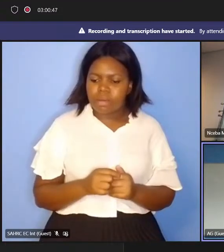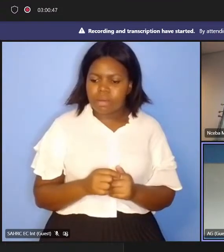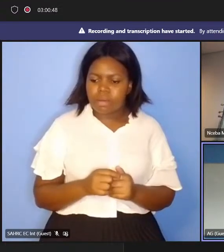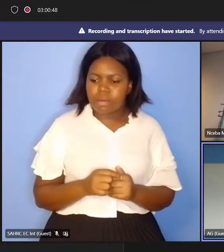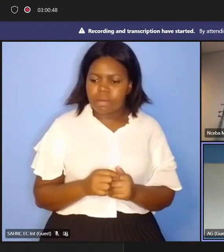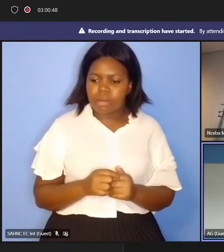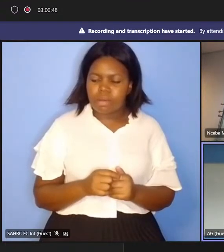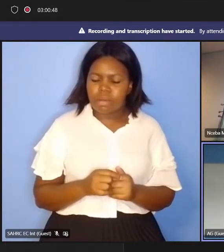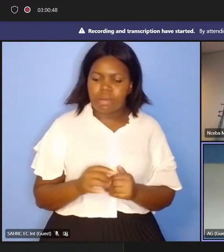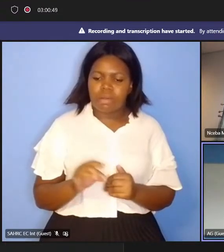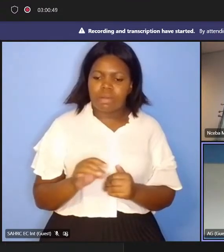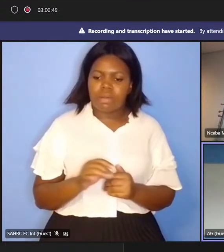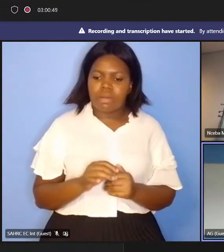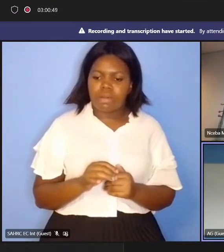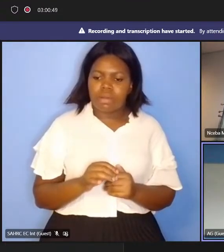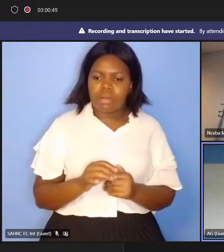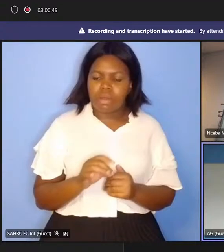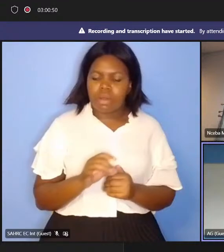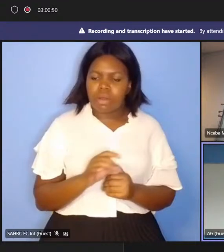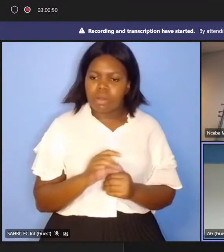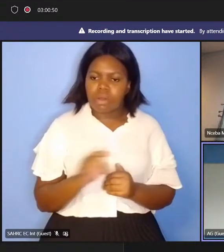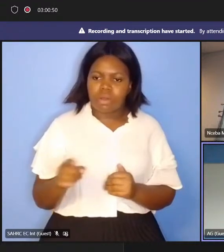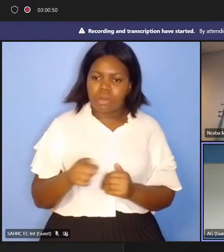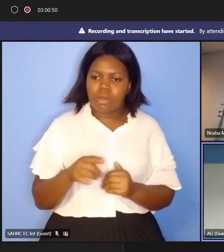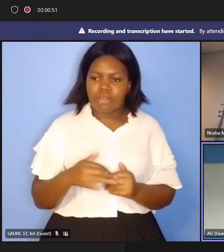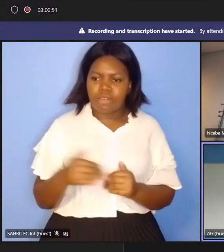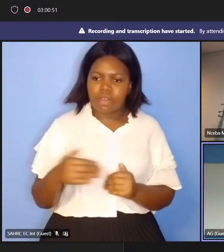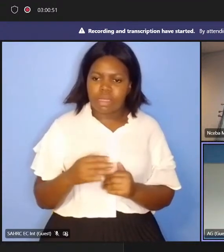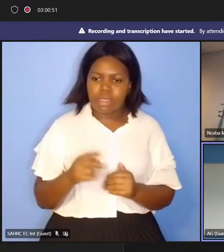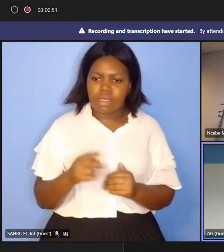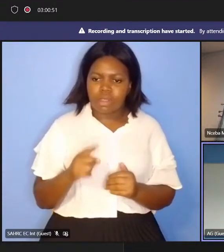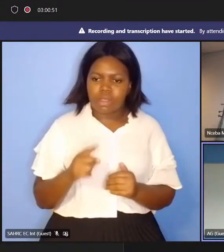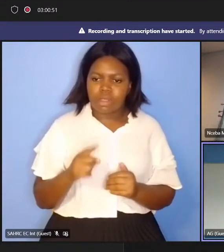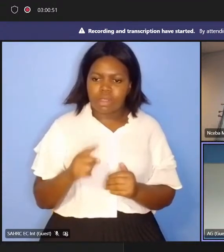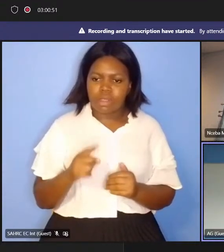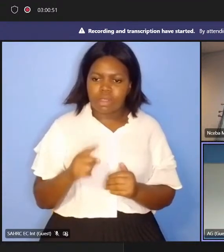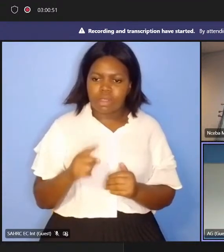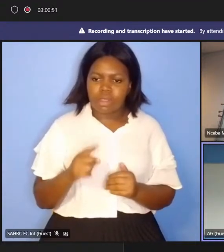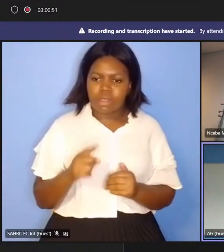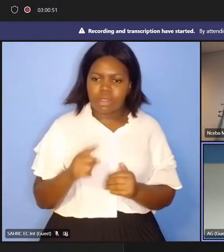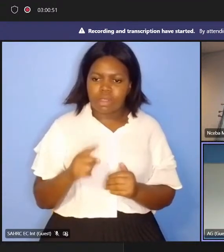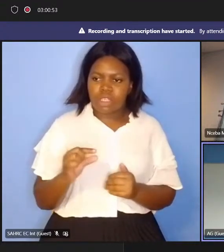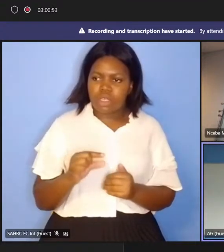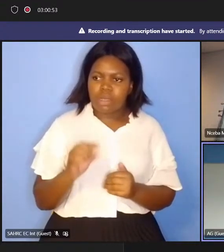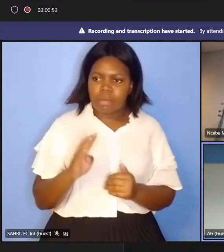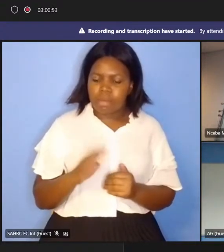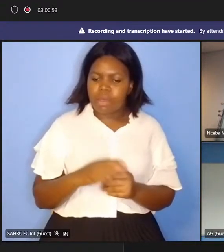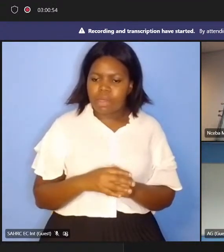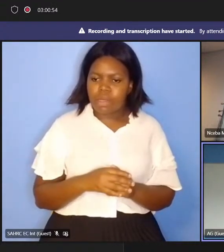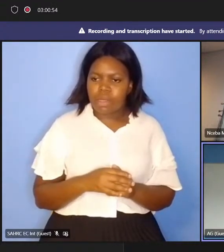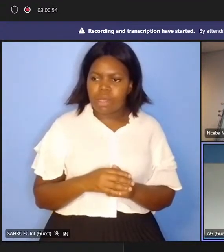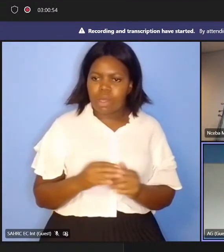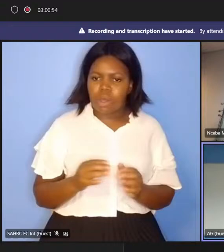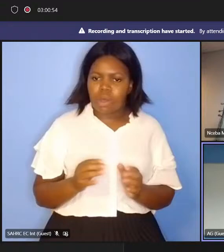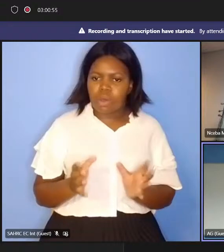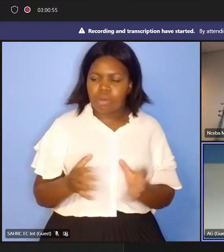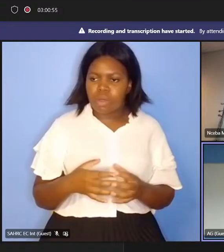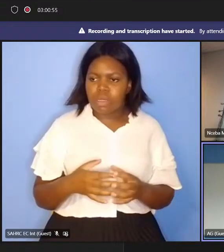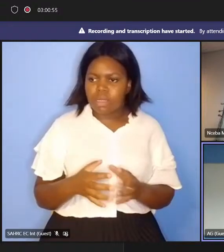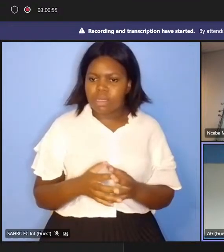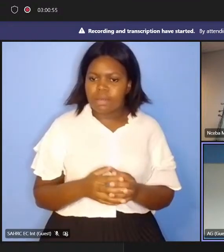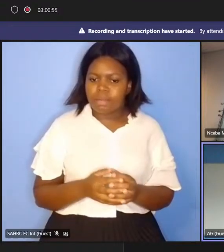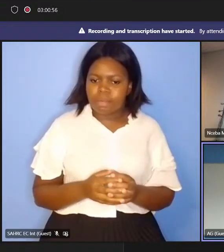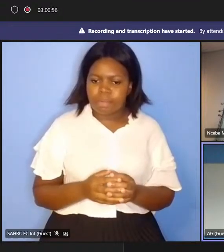of specific and pertinent protection for the LGBTI plus community. So those